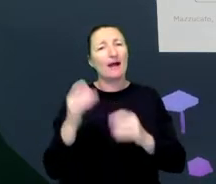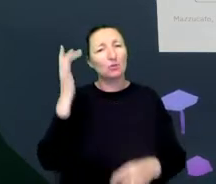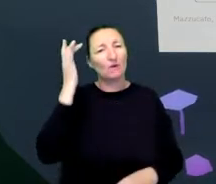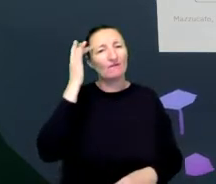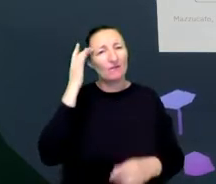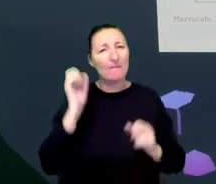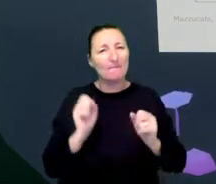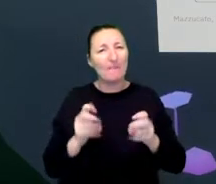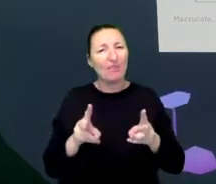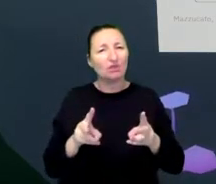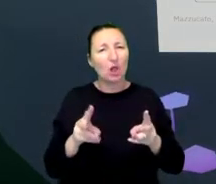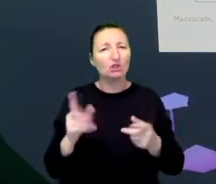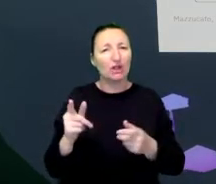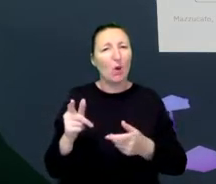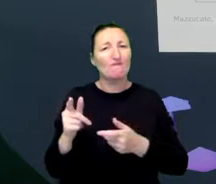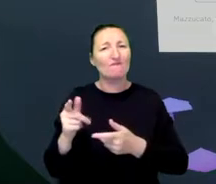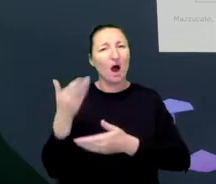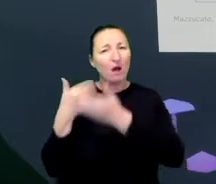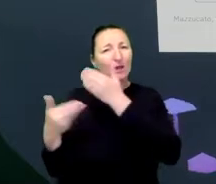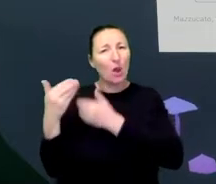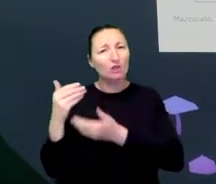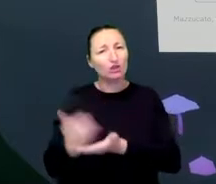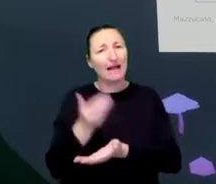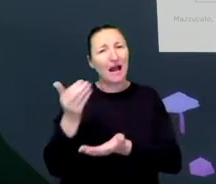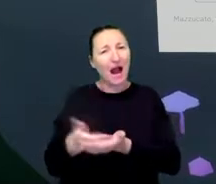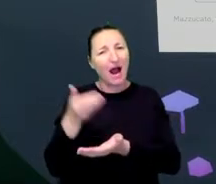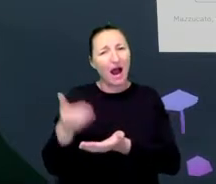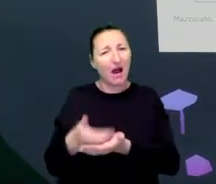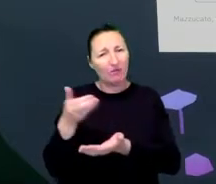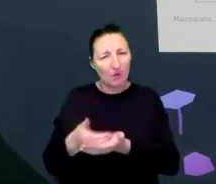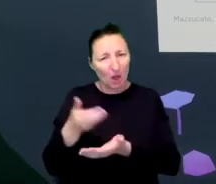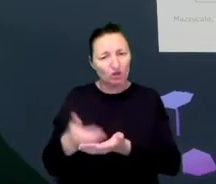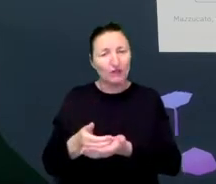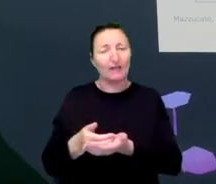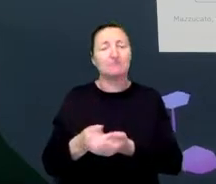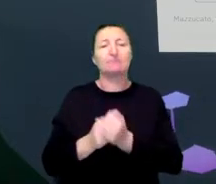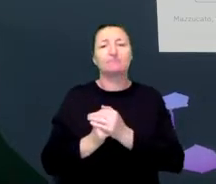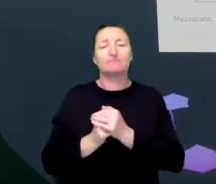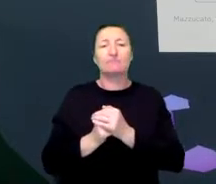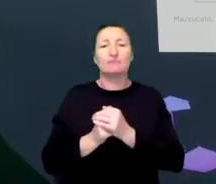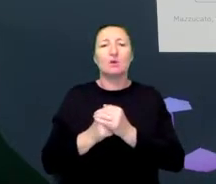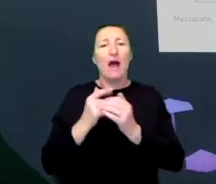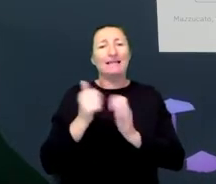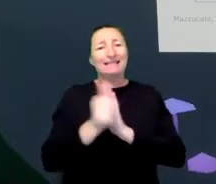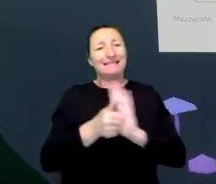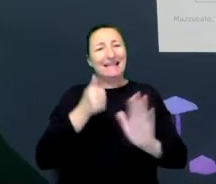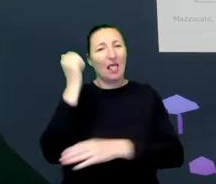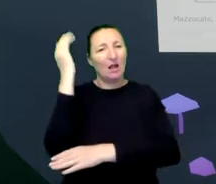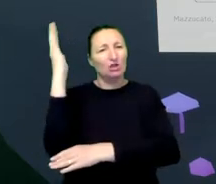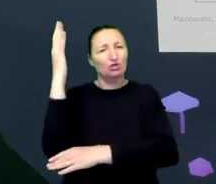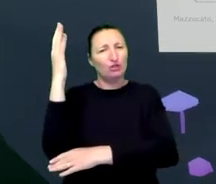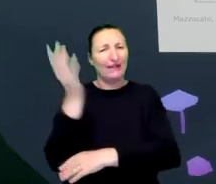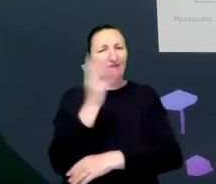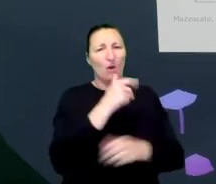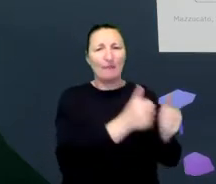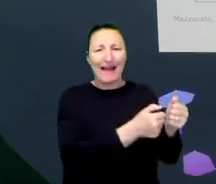moment, but a bit about the visual inspiration. We looked at skill trees in video games, which are these